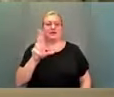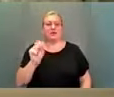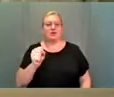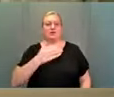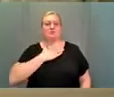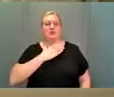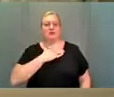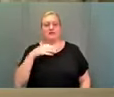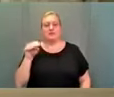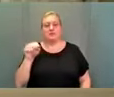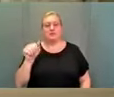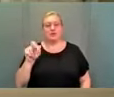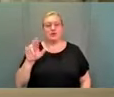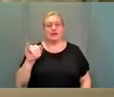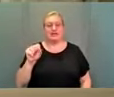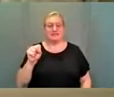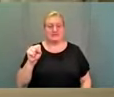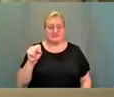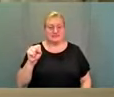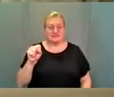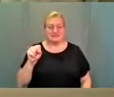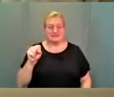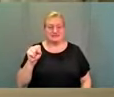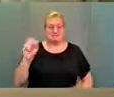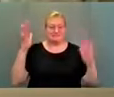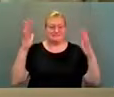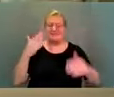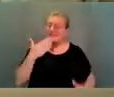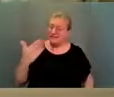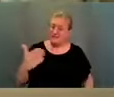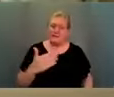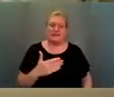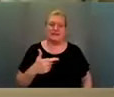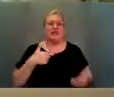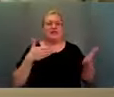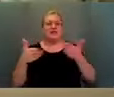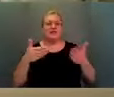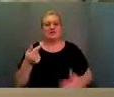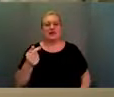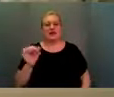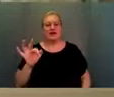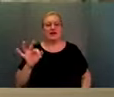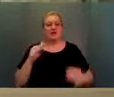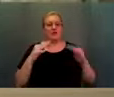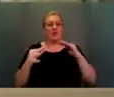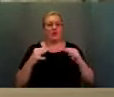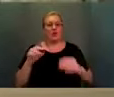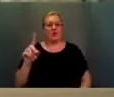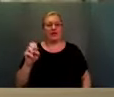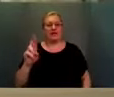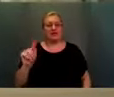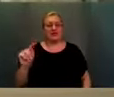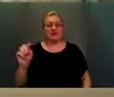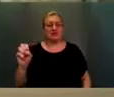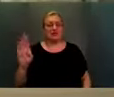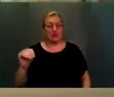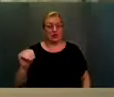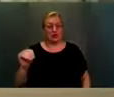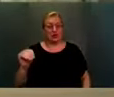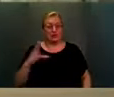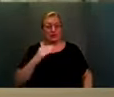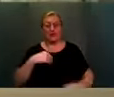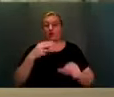Marines. Thank you. I served in the Gulf War at Desert Storm, and funny enough, I joined